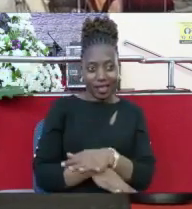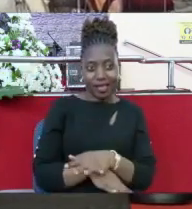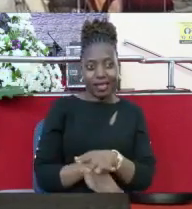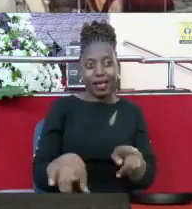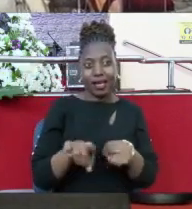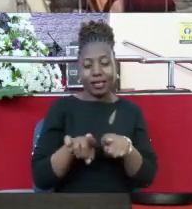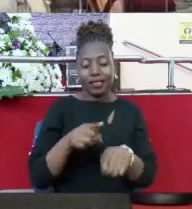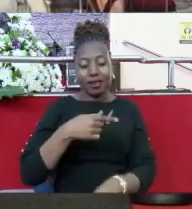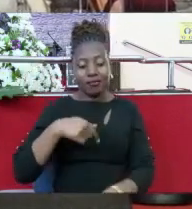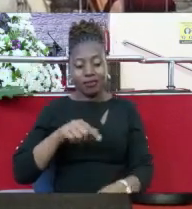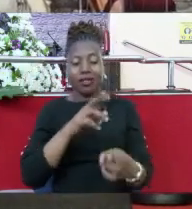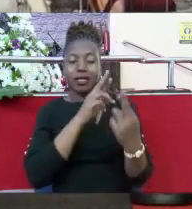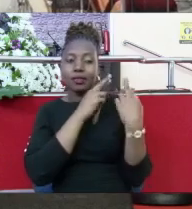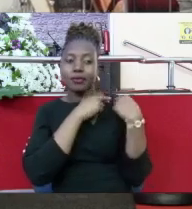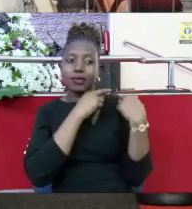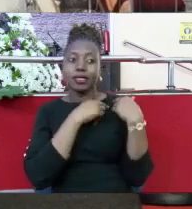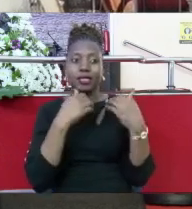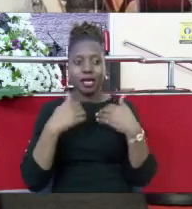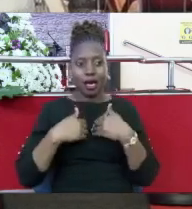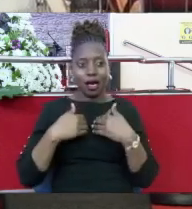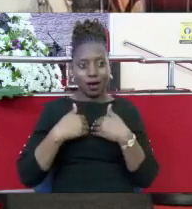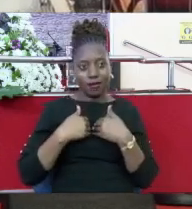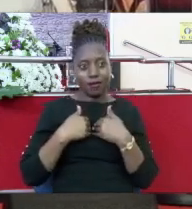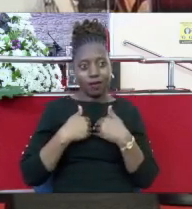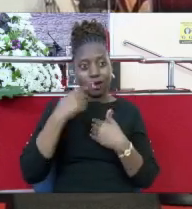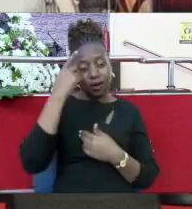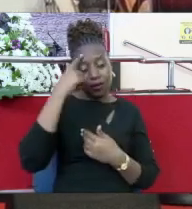are responsible to what God has given us.